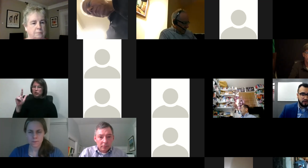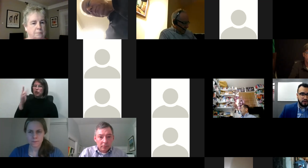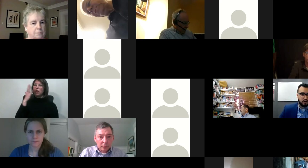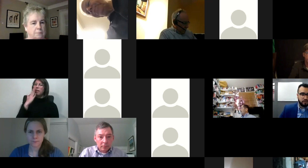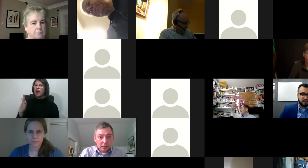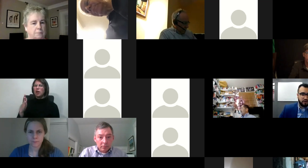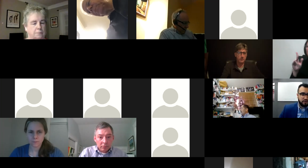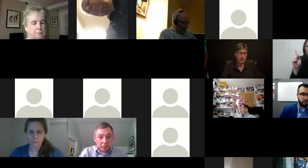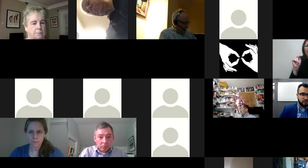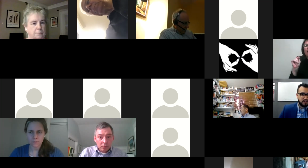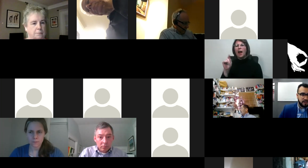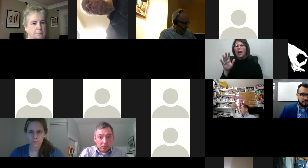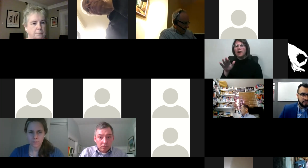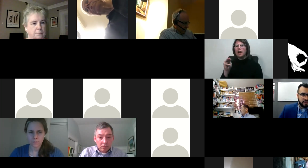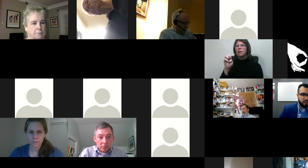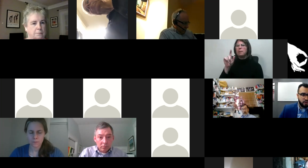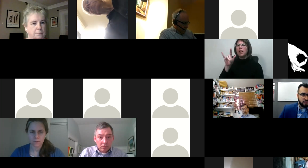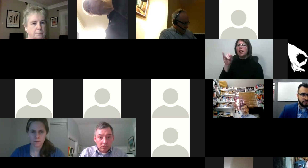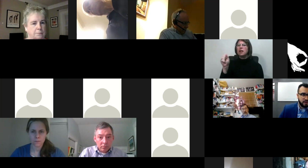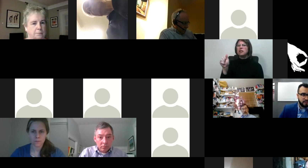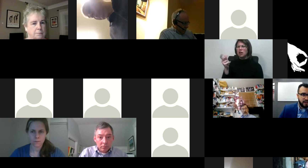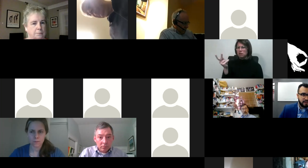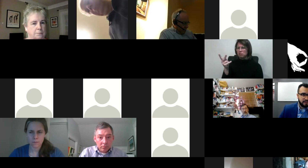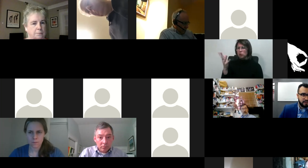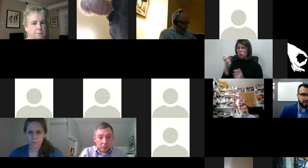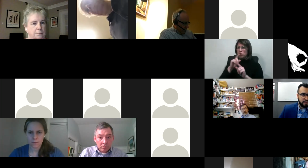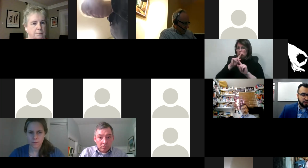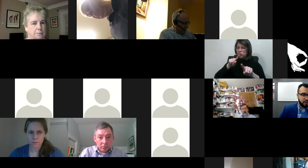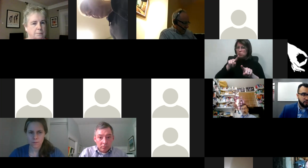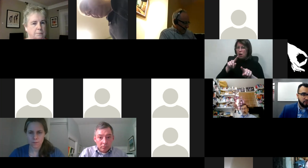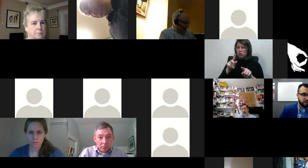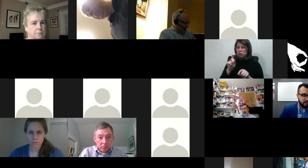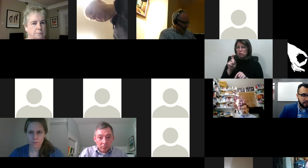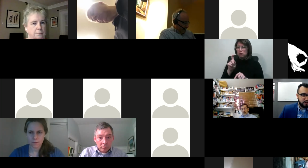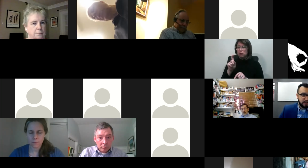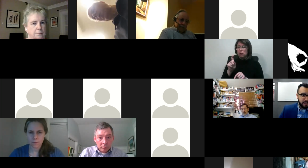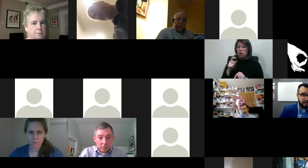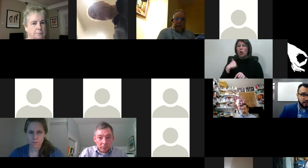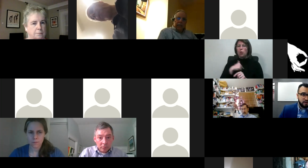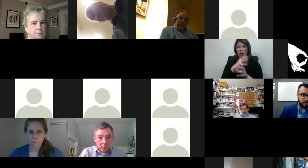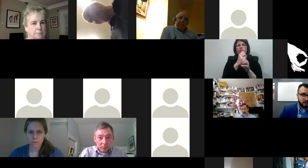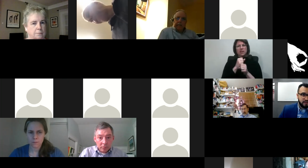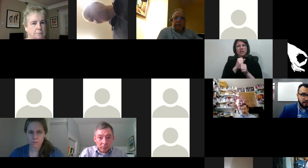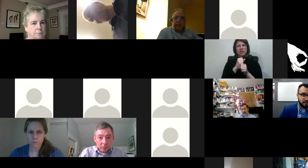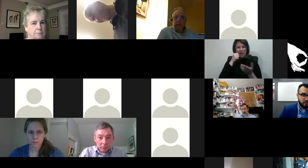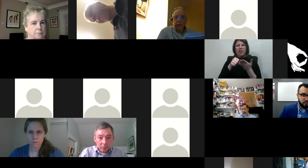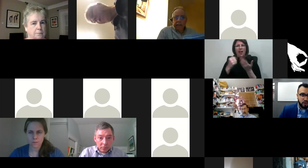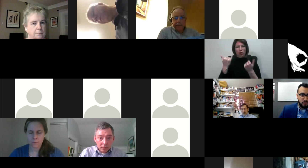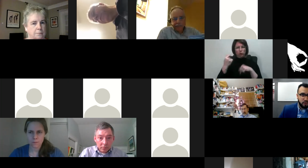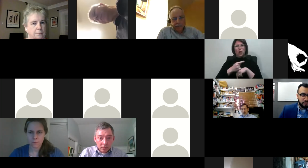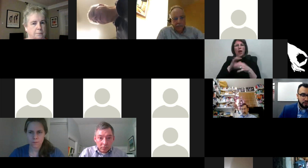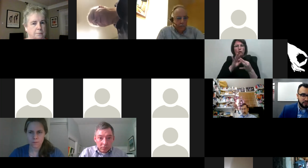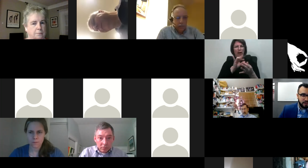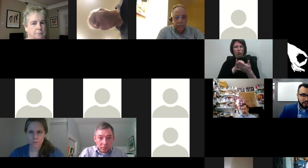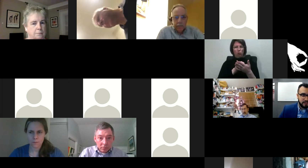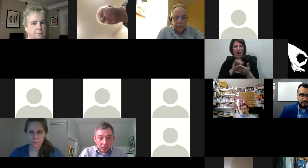Kat or Melissa, I don't know if there was, if we wanted to respond to that. I know that we've received a letter today regarding that, and we will